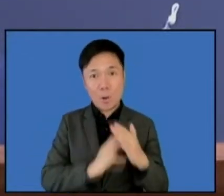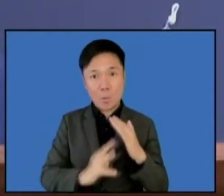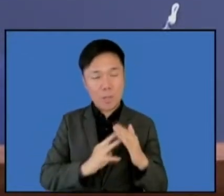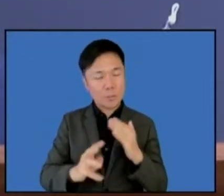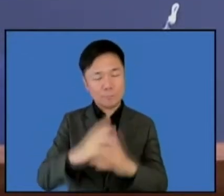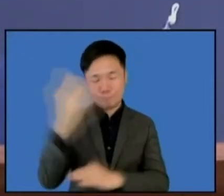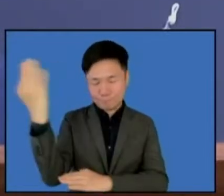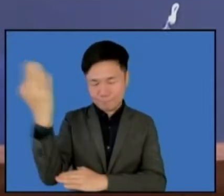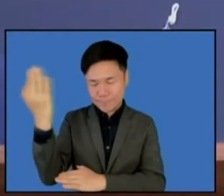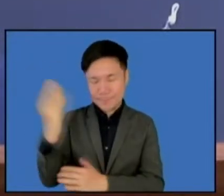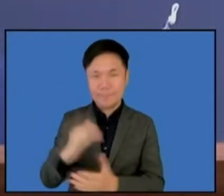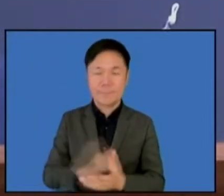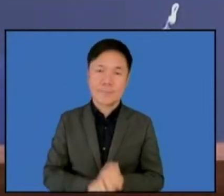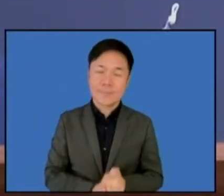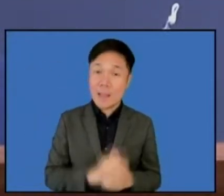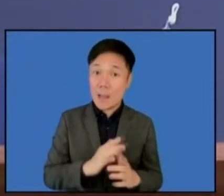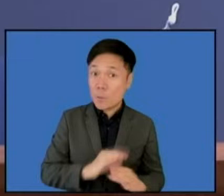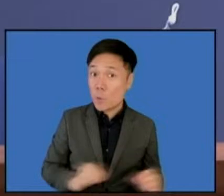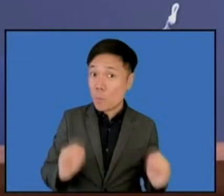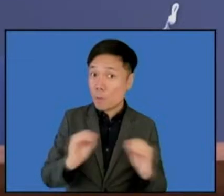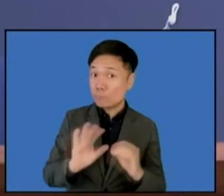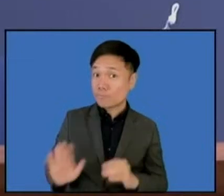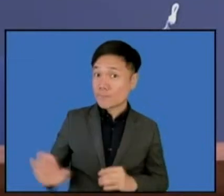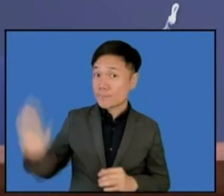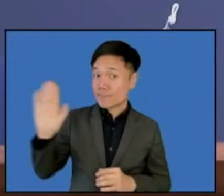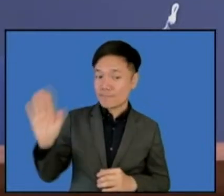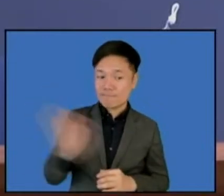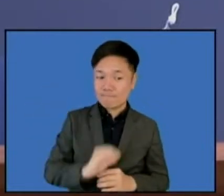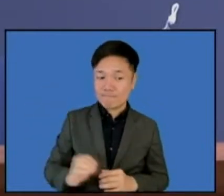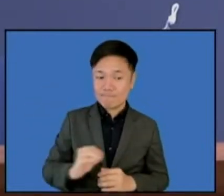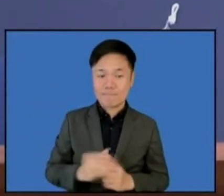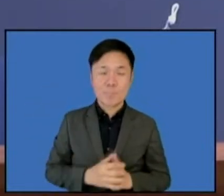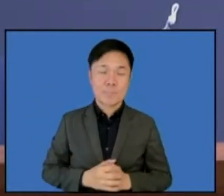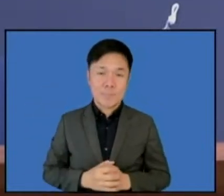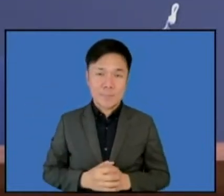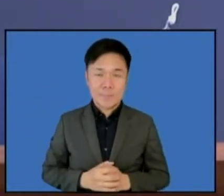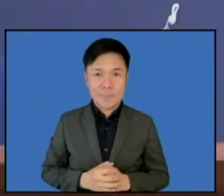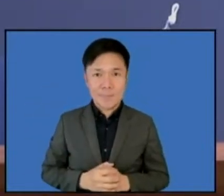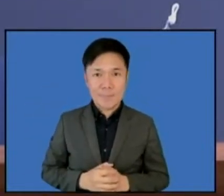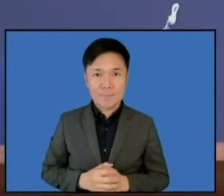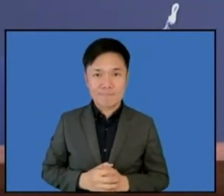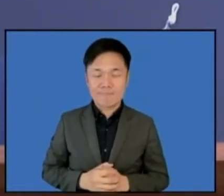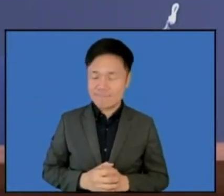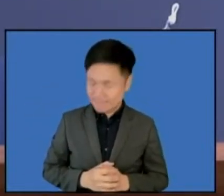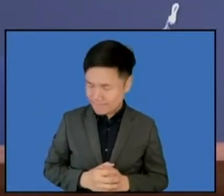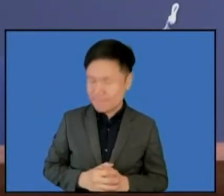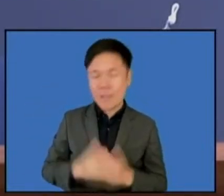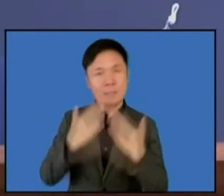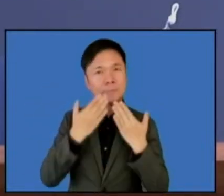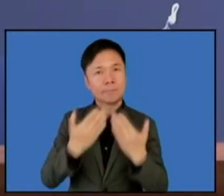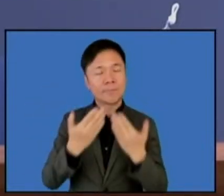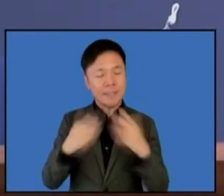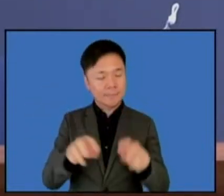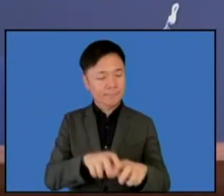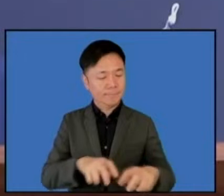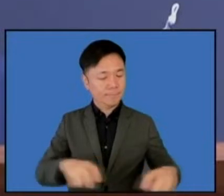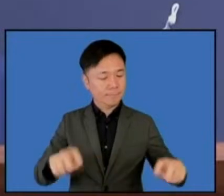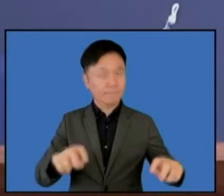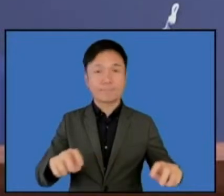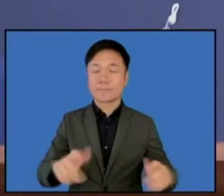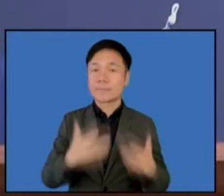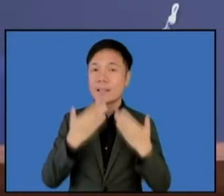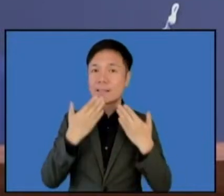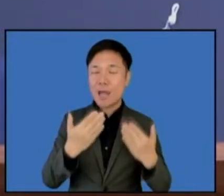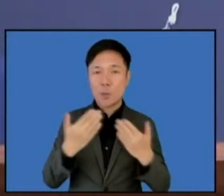As I see no more speakers, I would like to thank the moderator, panelists, and delegates for